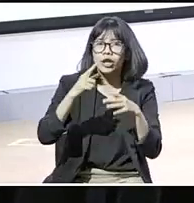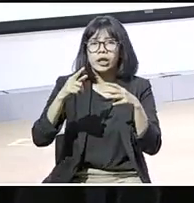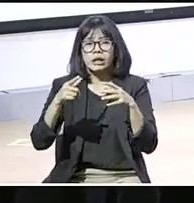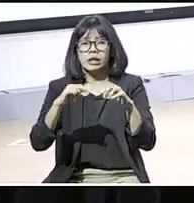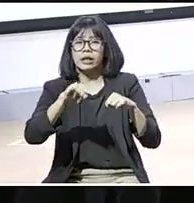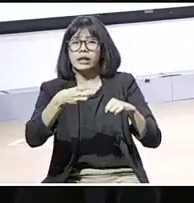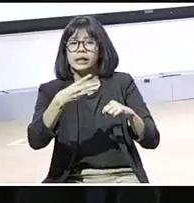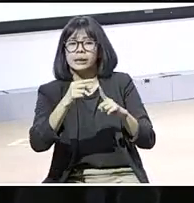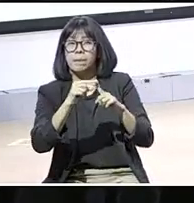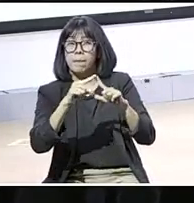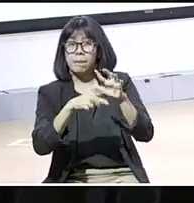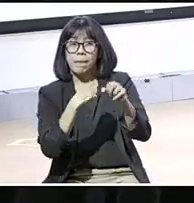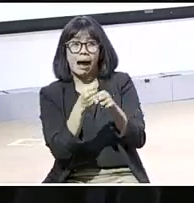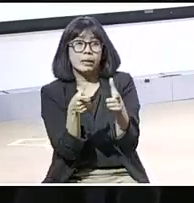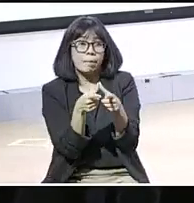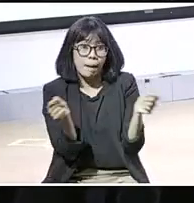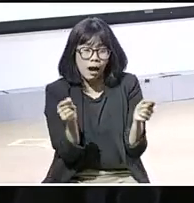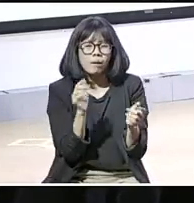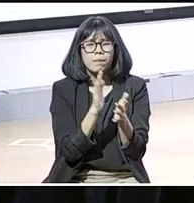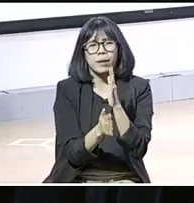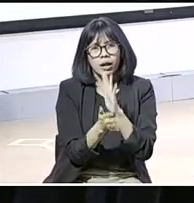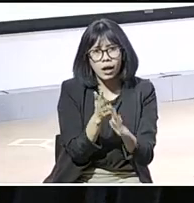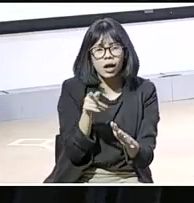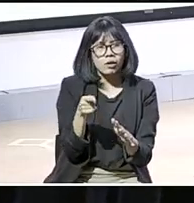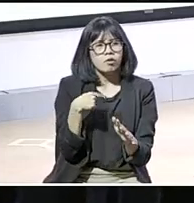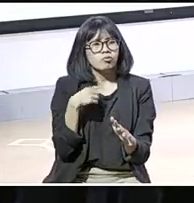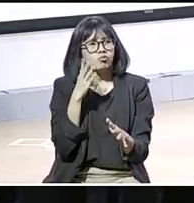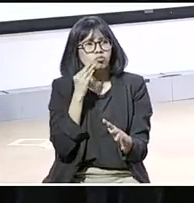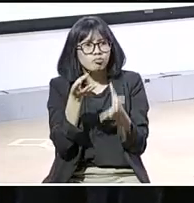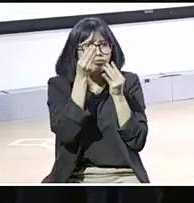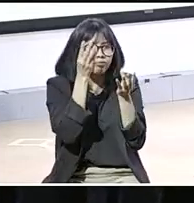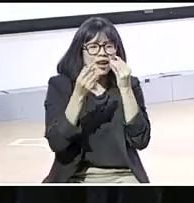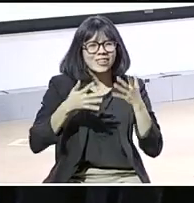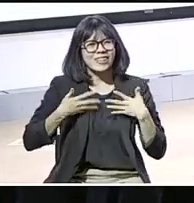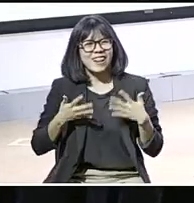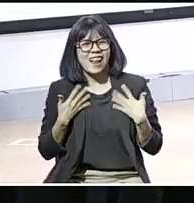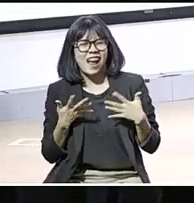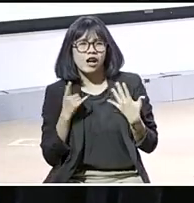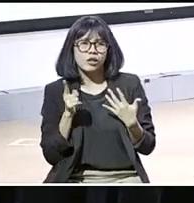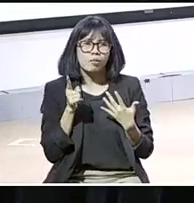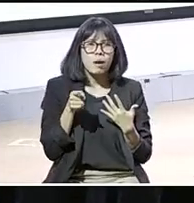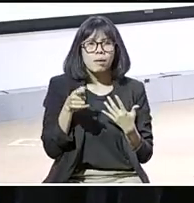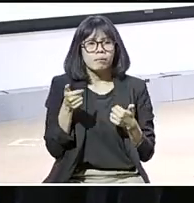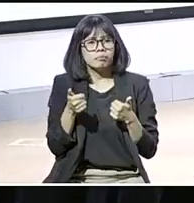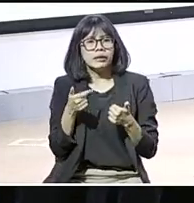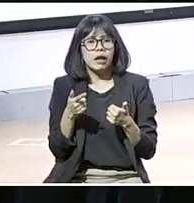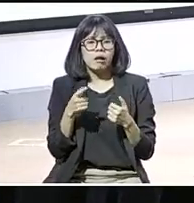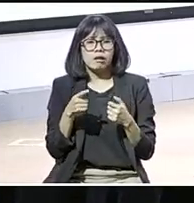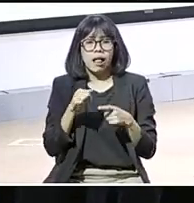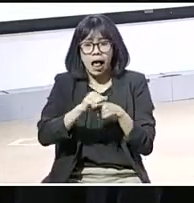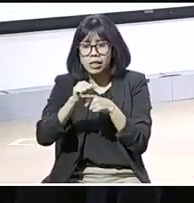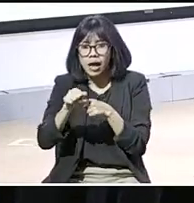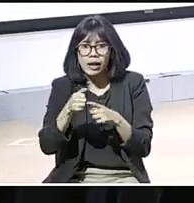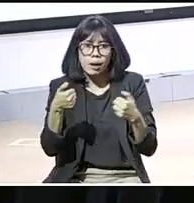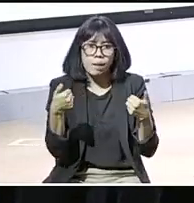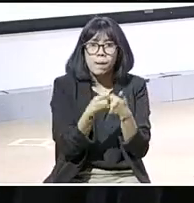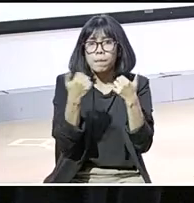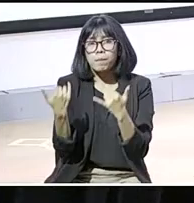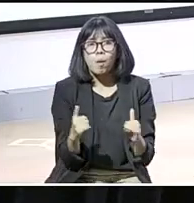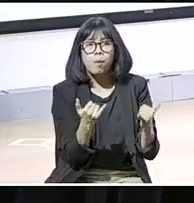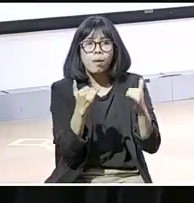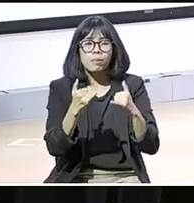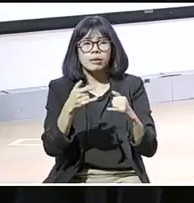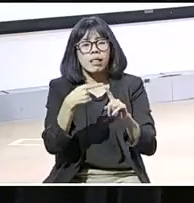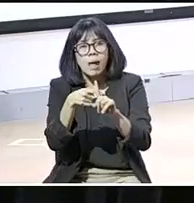I enjoyed my time playing overseas as well, because I really think it gave me a more worldly view of this earth and